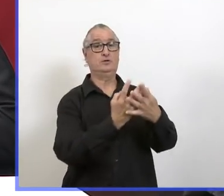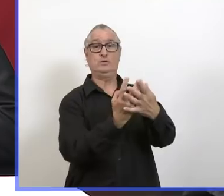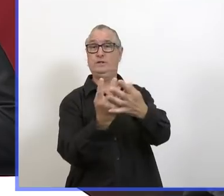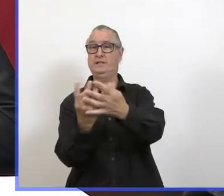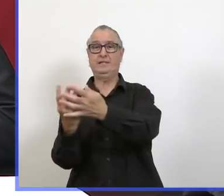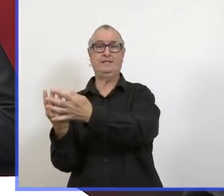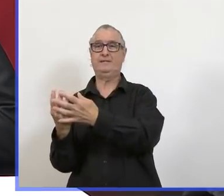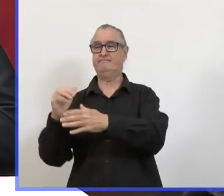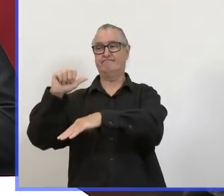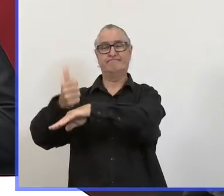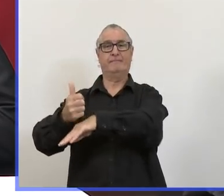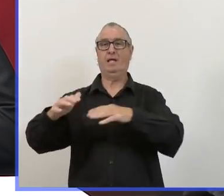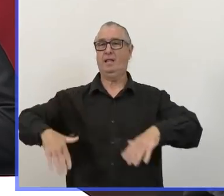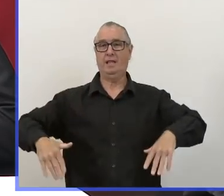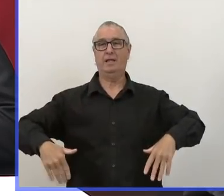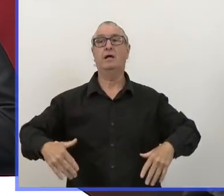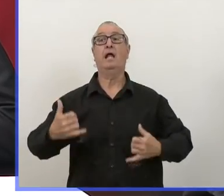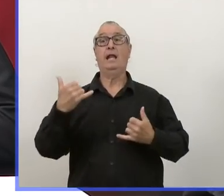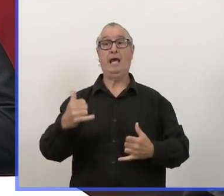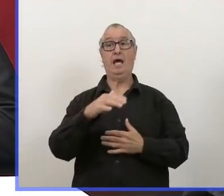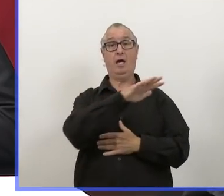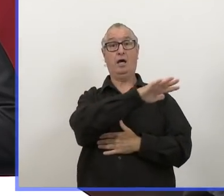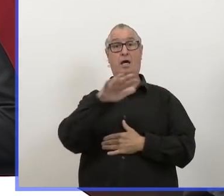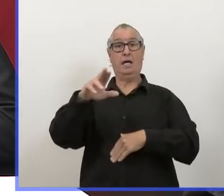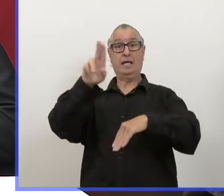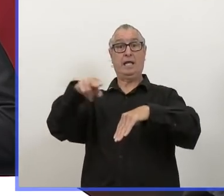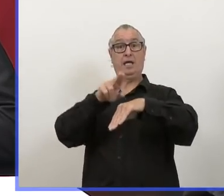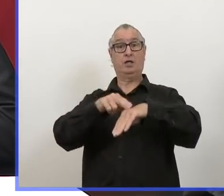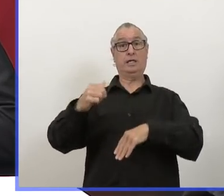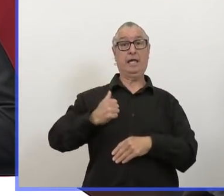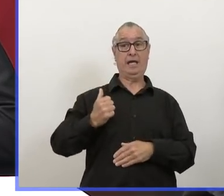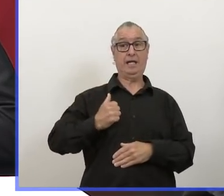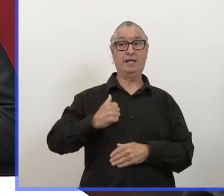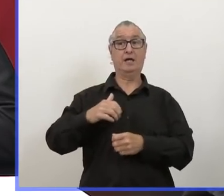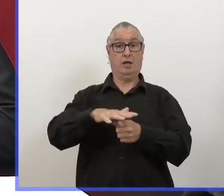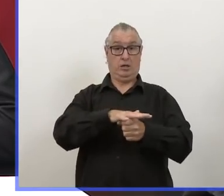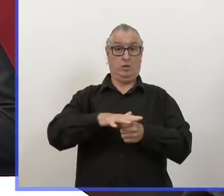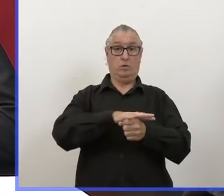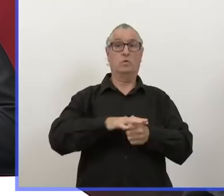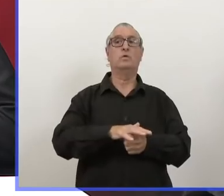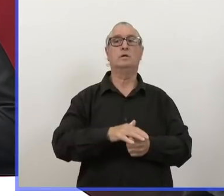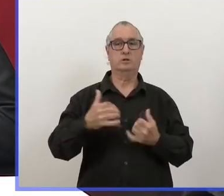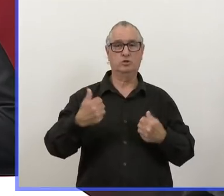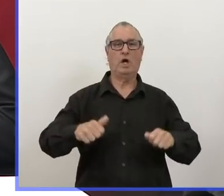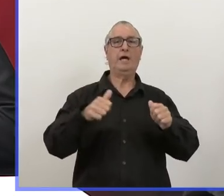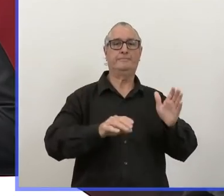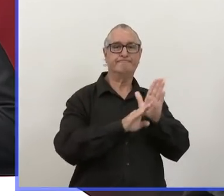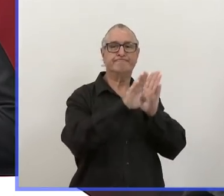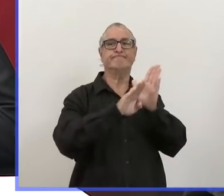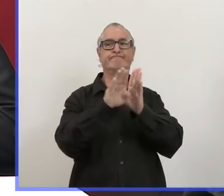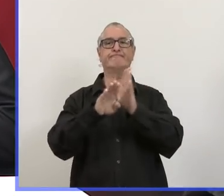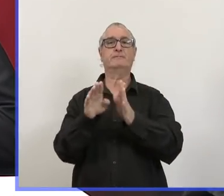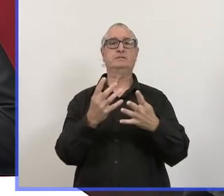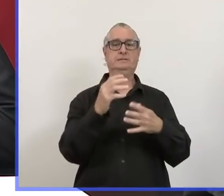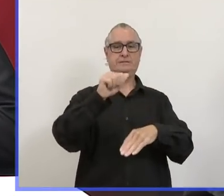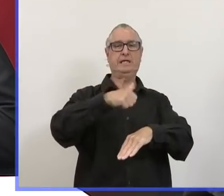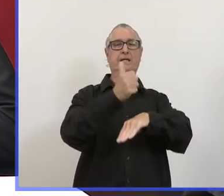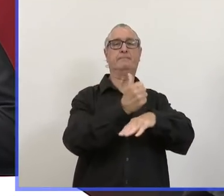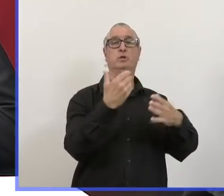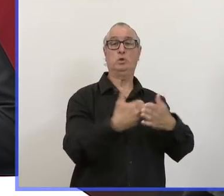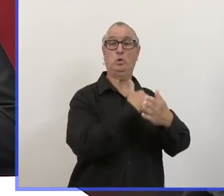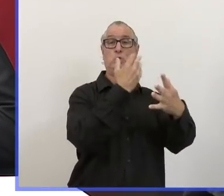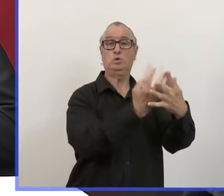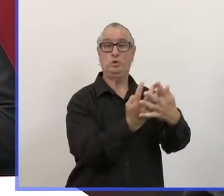on screens for that variant. So once we have that, we'll have a better indicator in relation to how much of